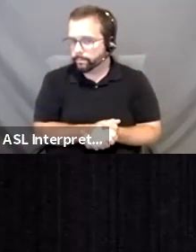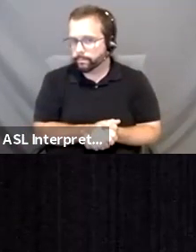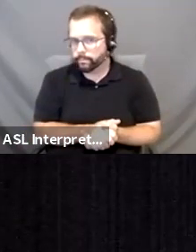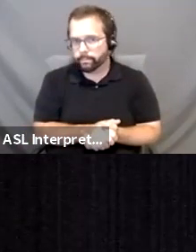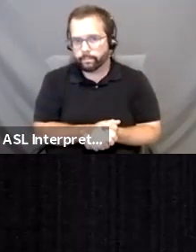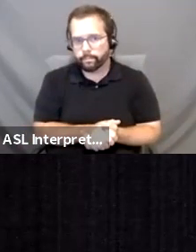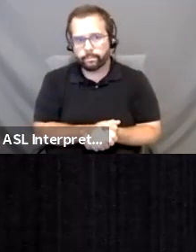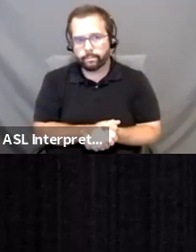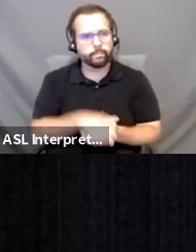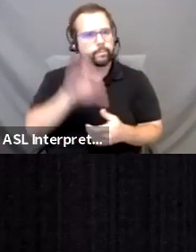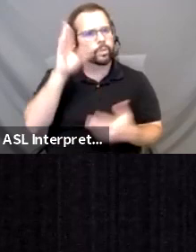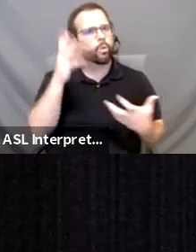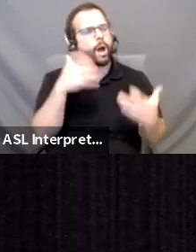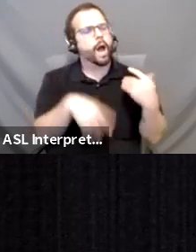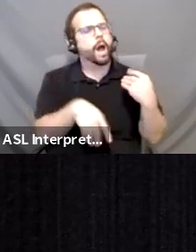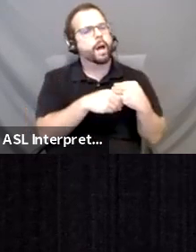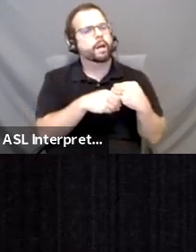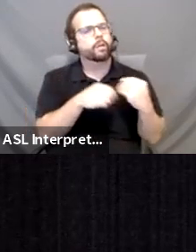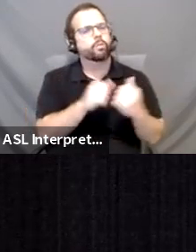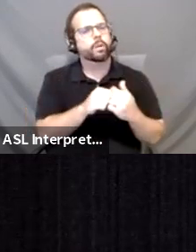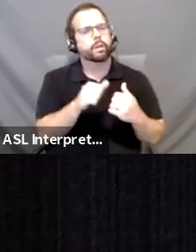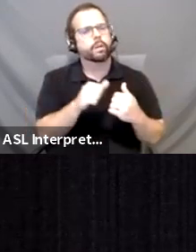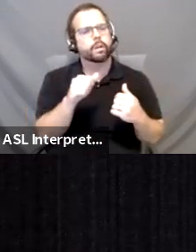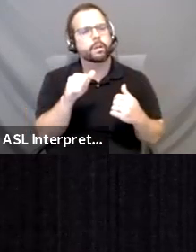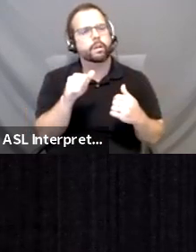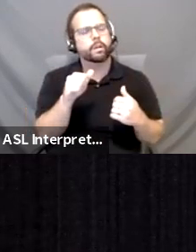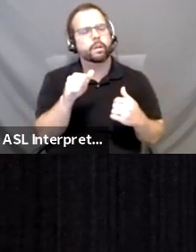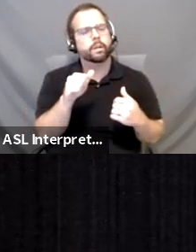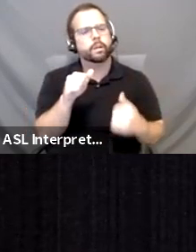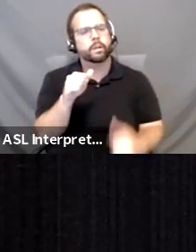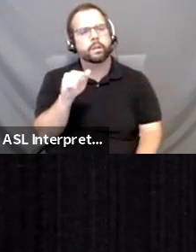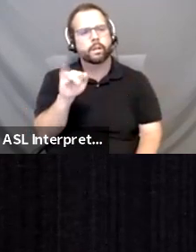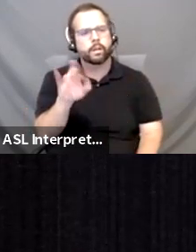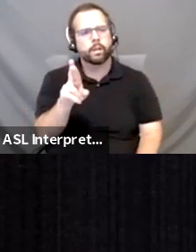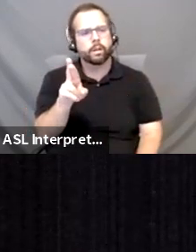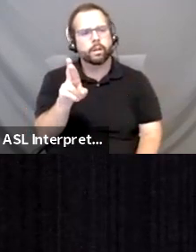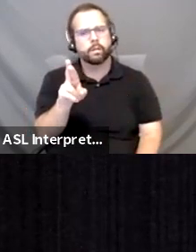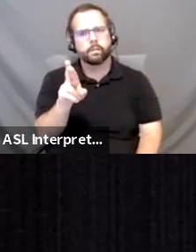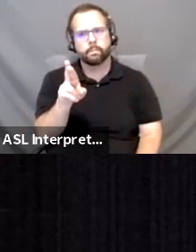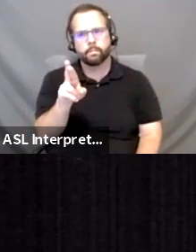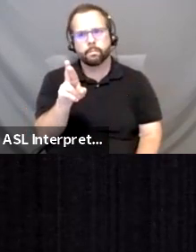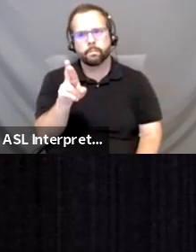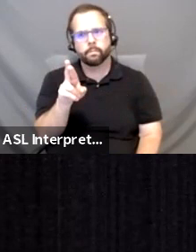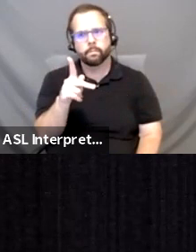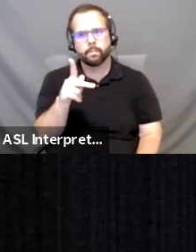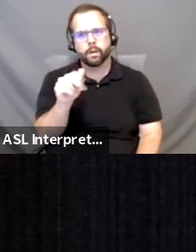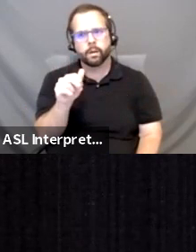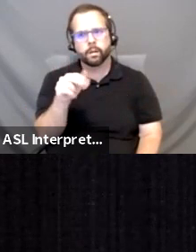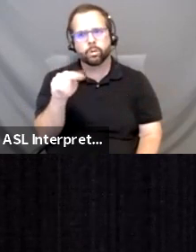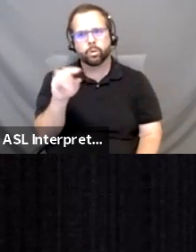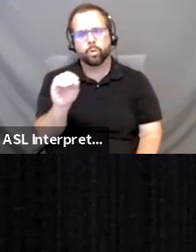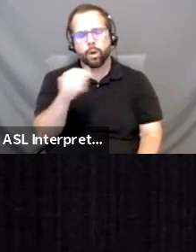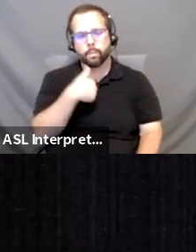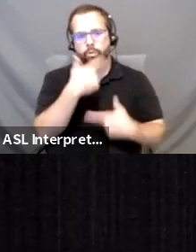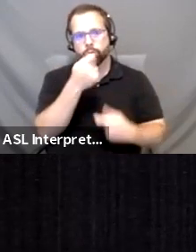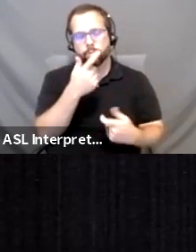I just wanted to add with the air panel, I'm really interested in it and I want to look into it because what we've been doing is we called it